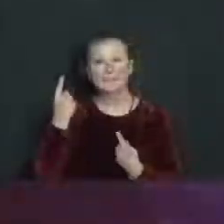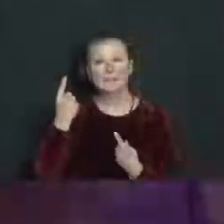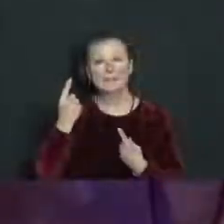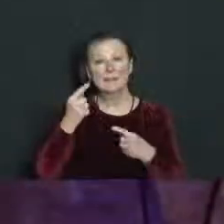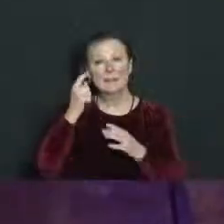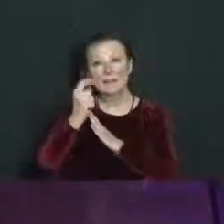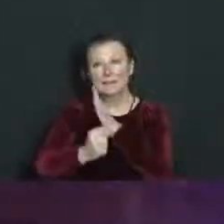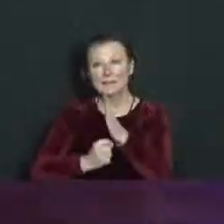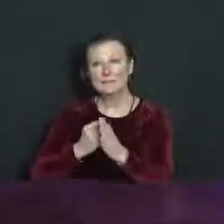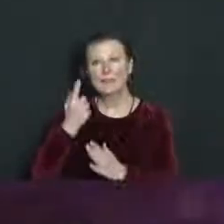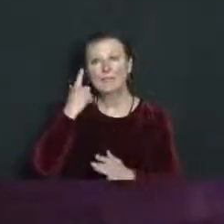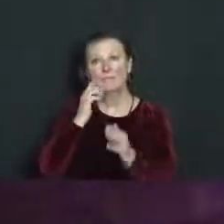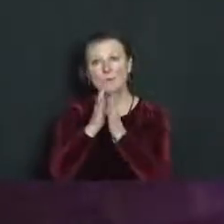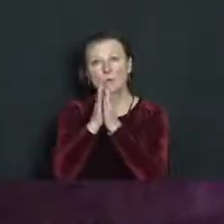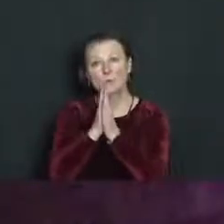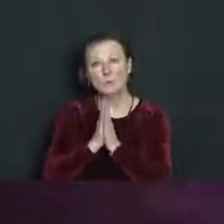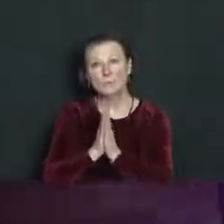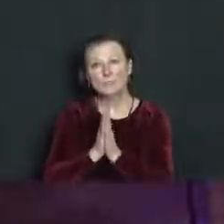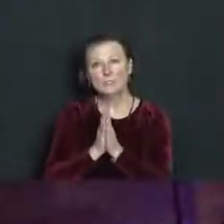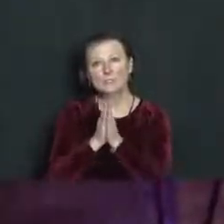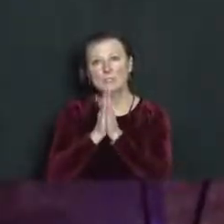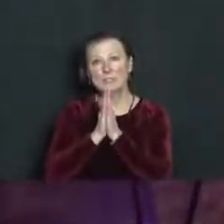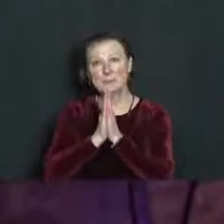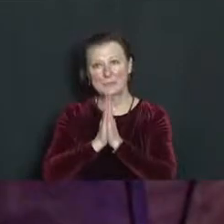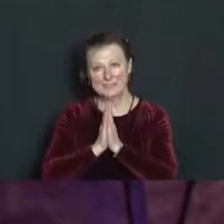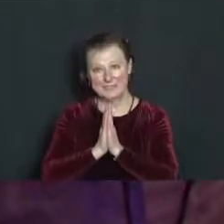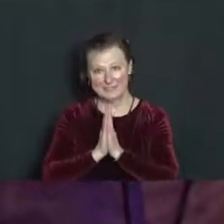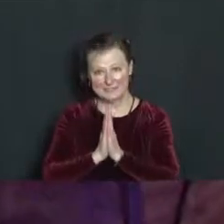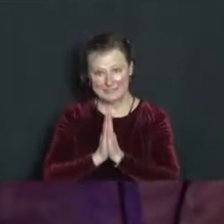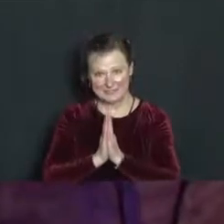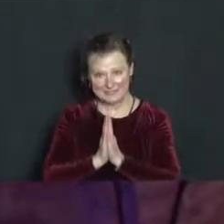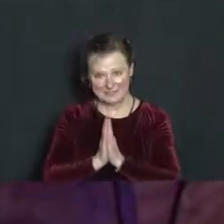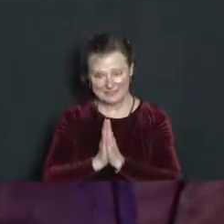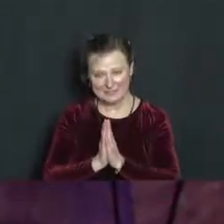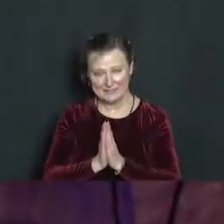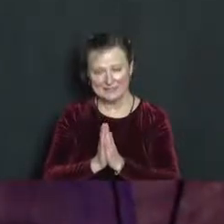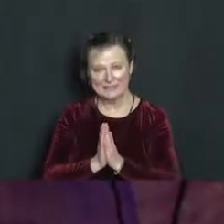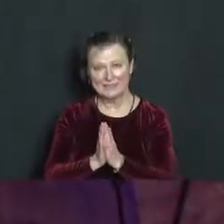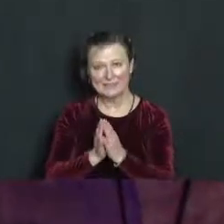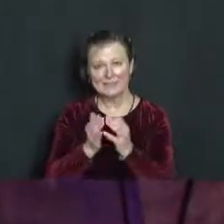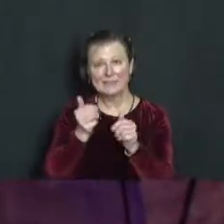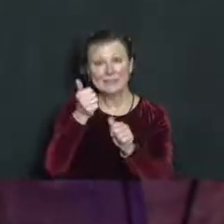wondering, a time for worshiping.